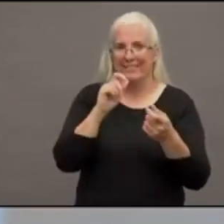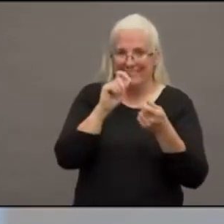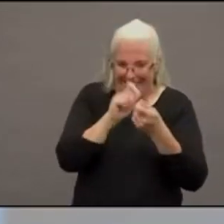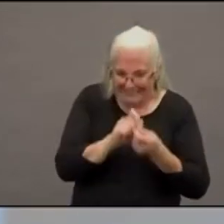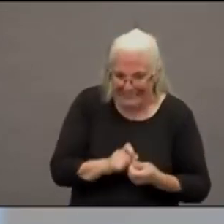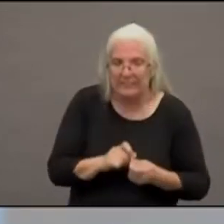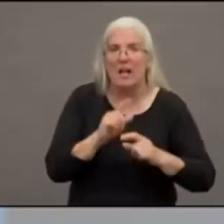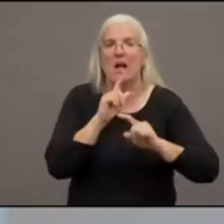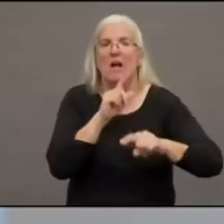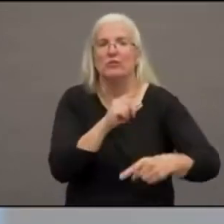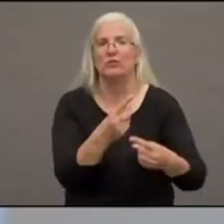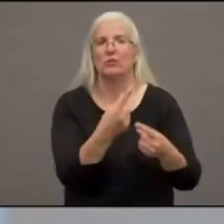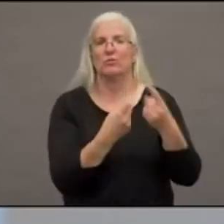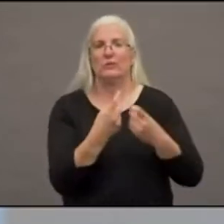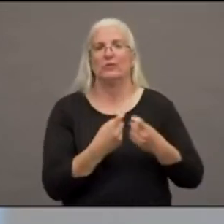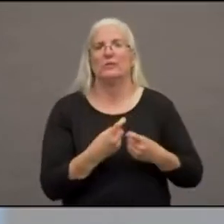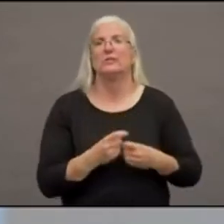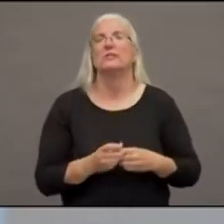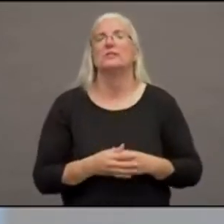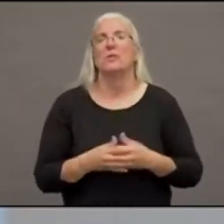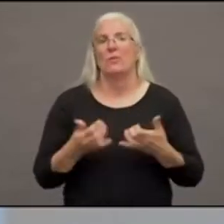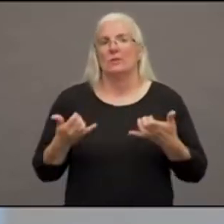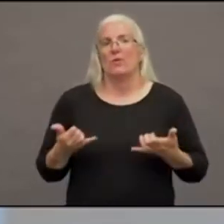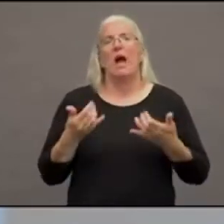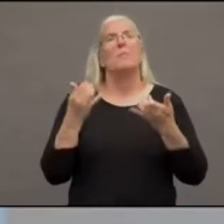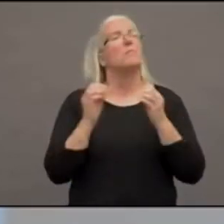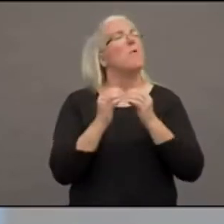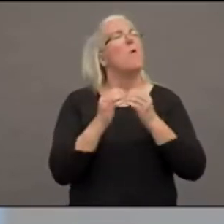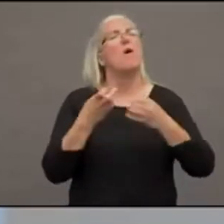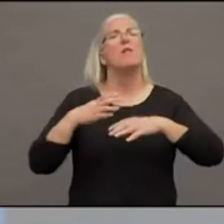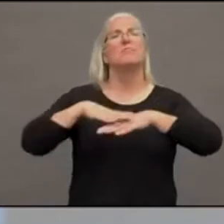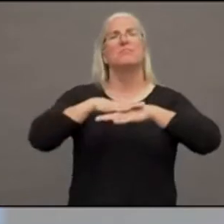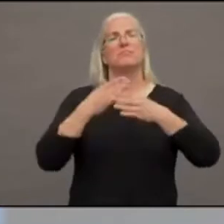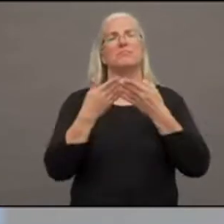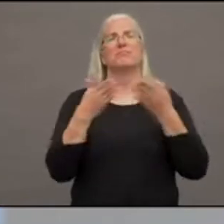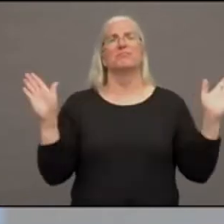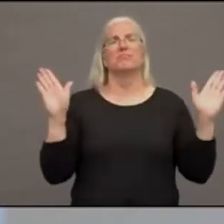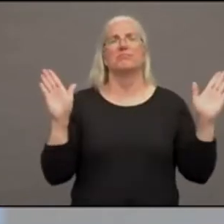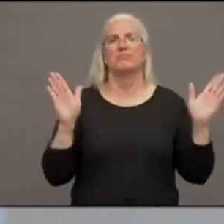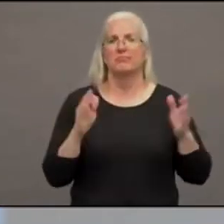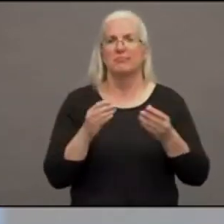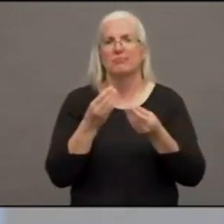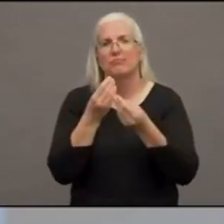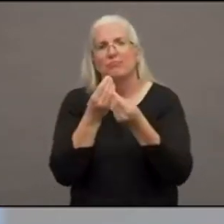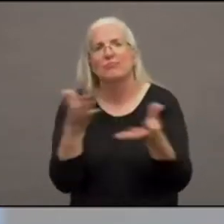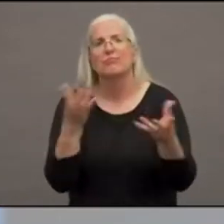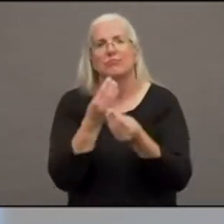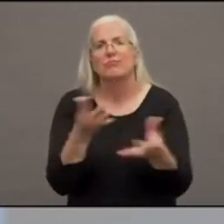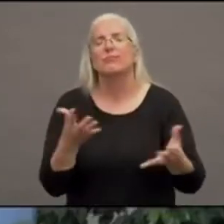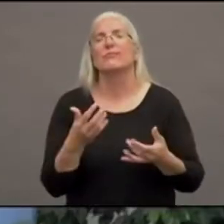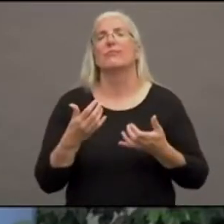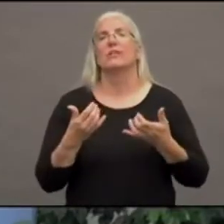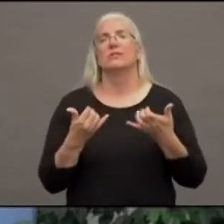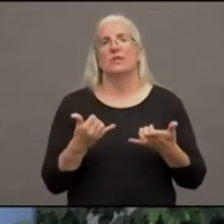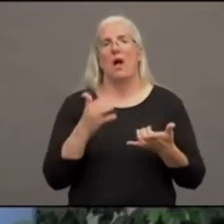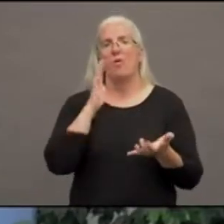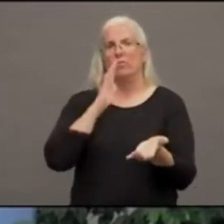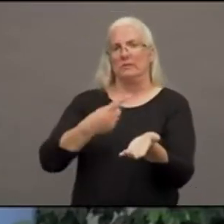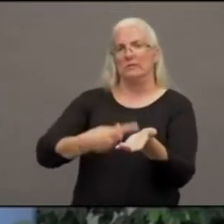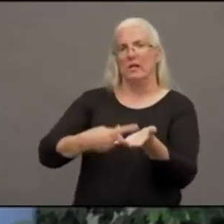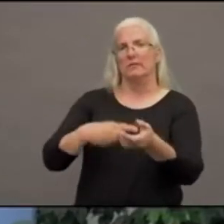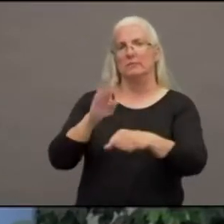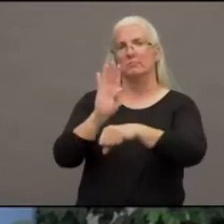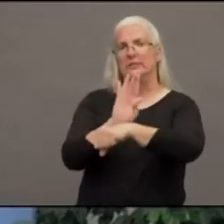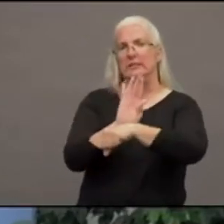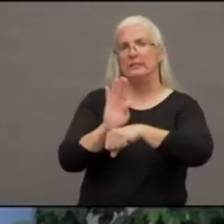general principles here. So let's talk about the businesses, right? So one of the things that you have